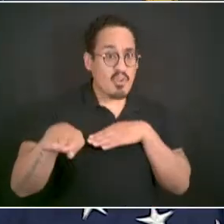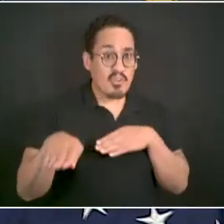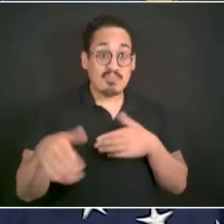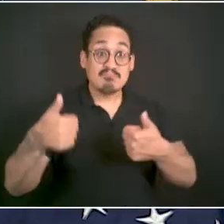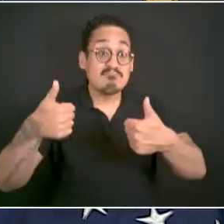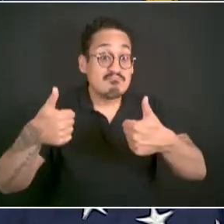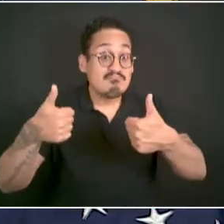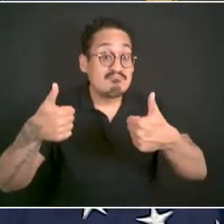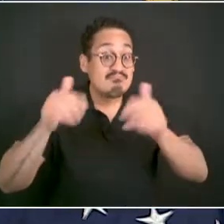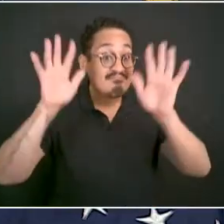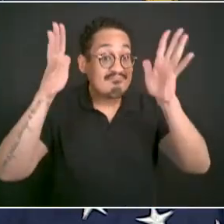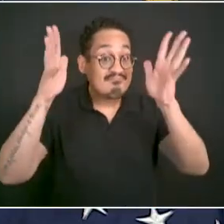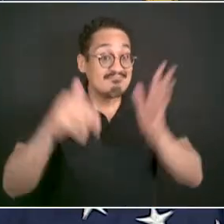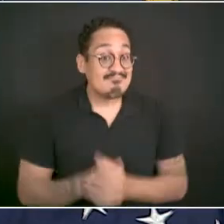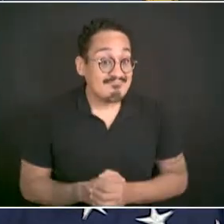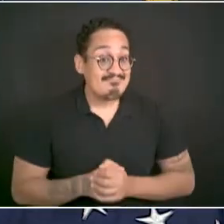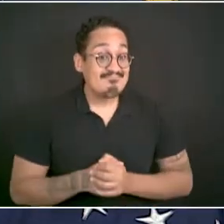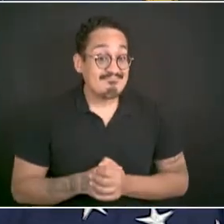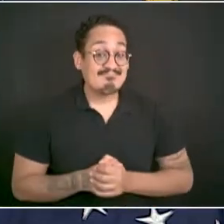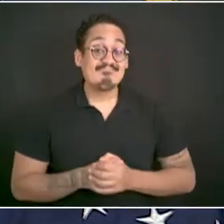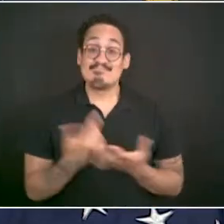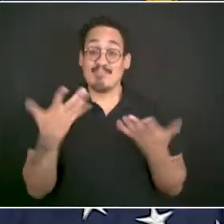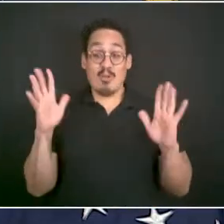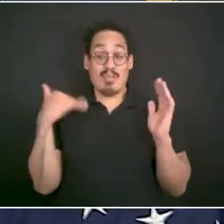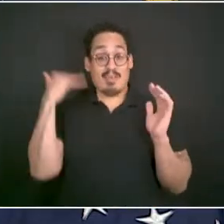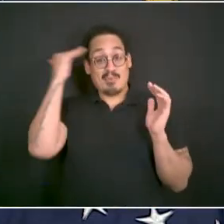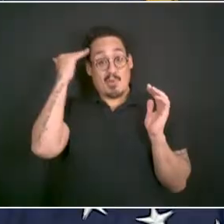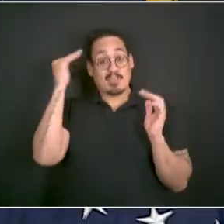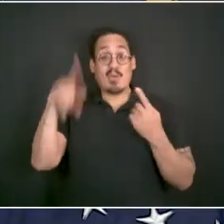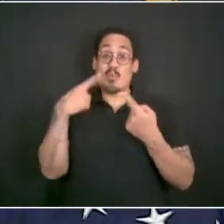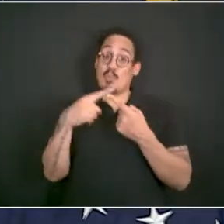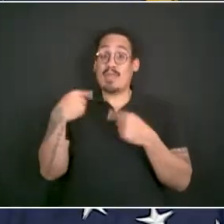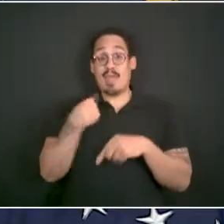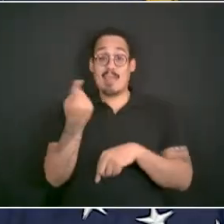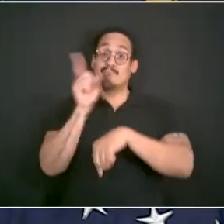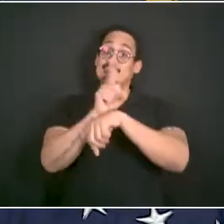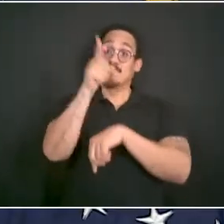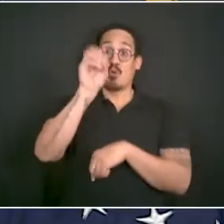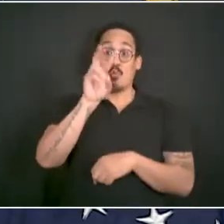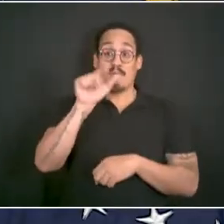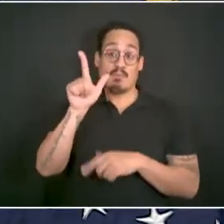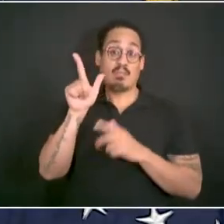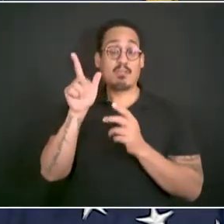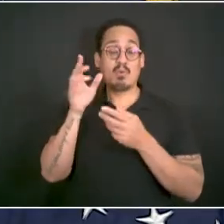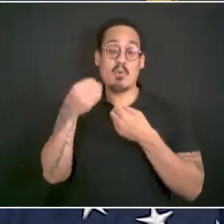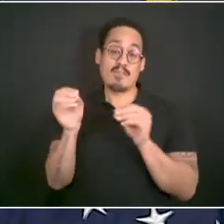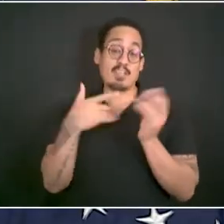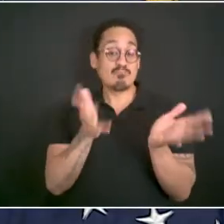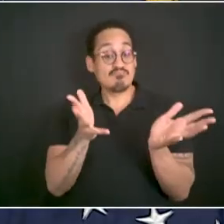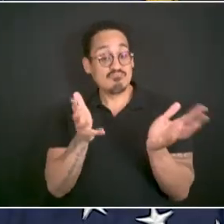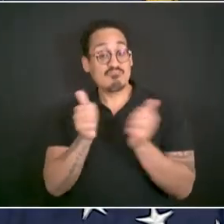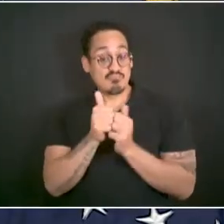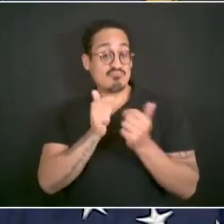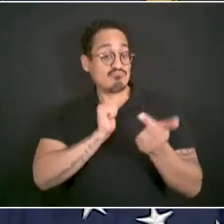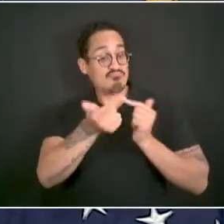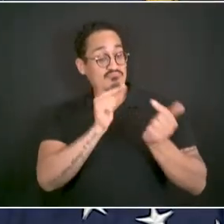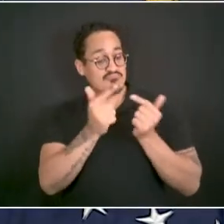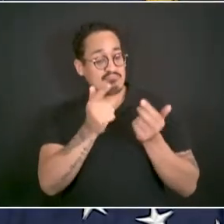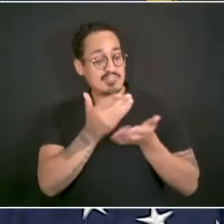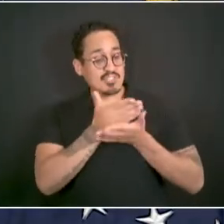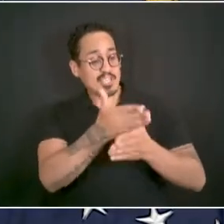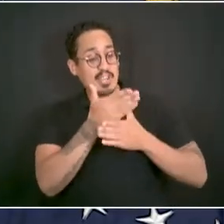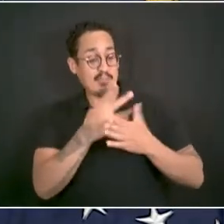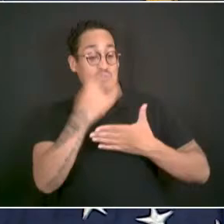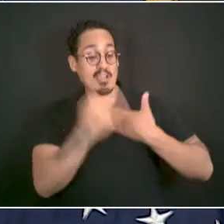governor. All I know is that when I sat down in the Oval Office, I shared with him how important this project was and